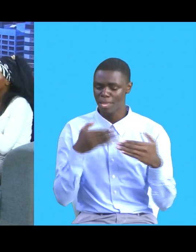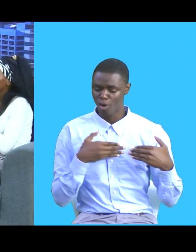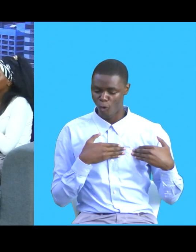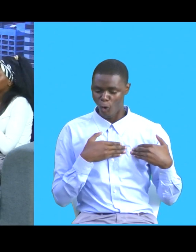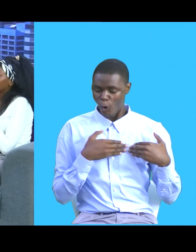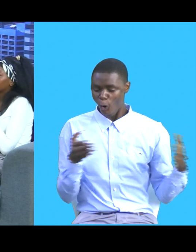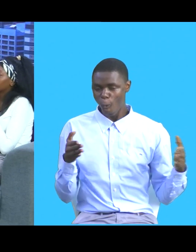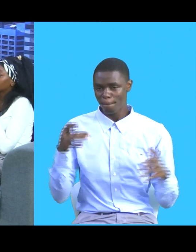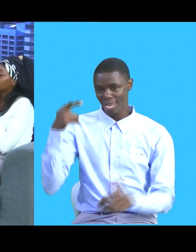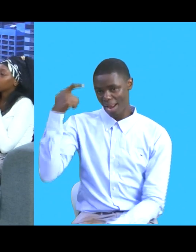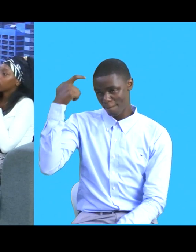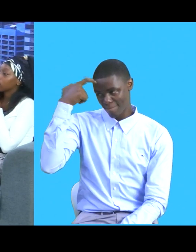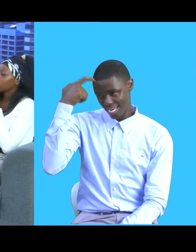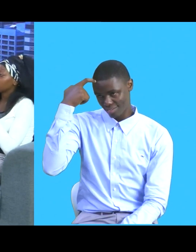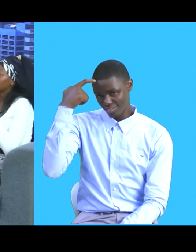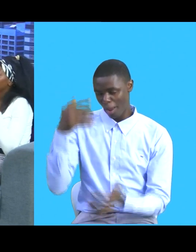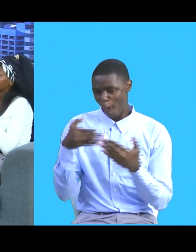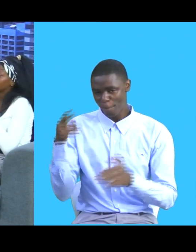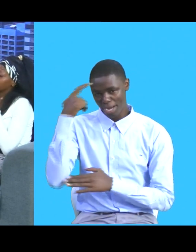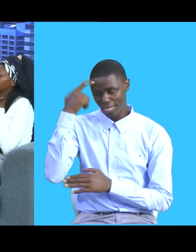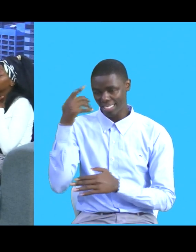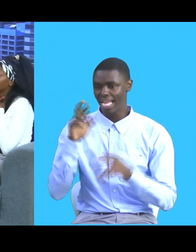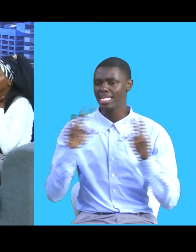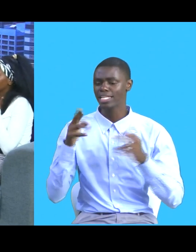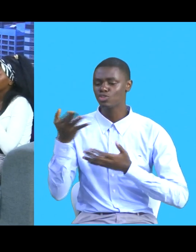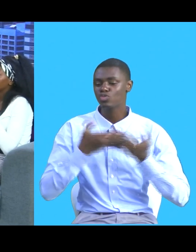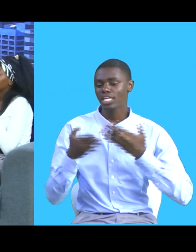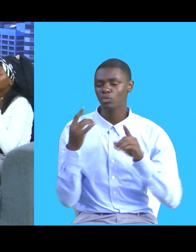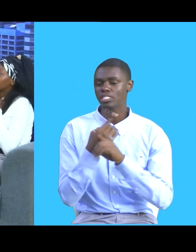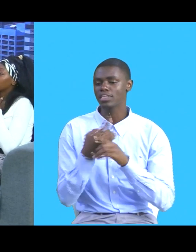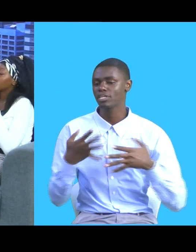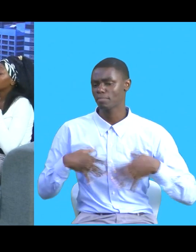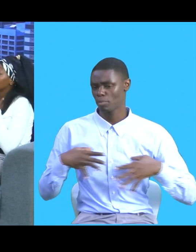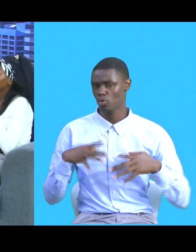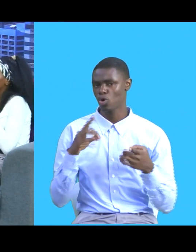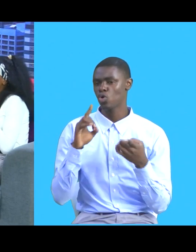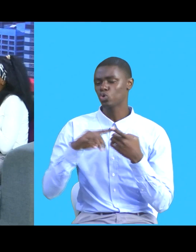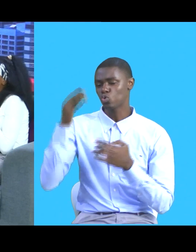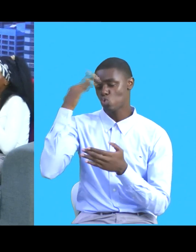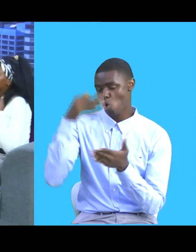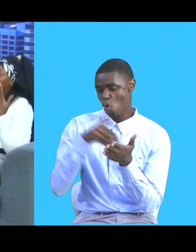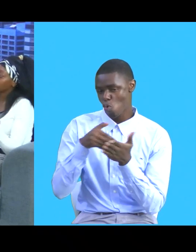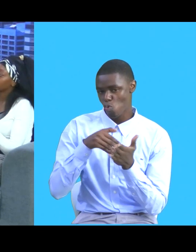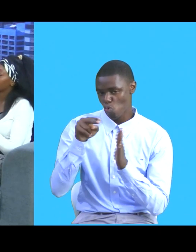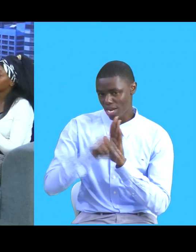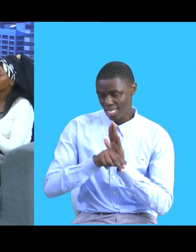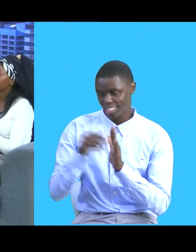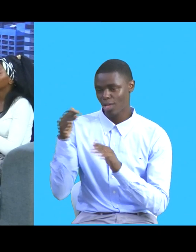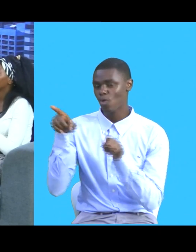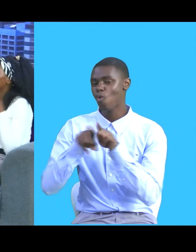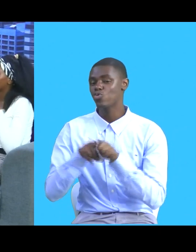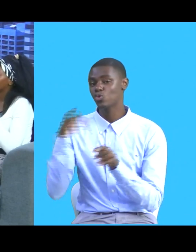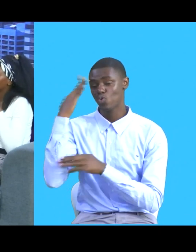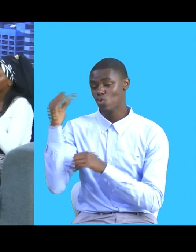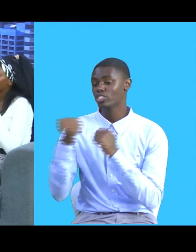open-minded and ready to interact with different people in order to know your weaknesses and know your strengths so that you